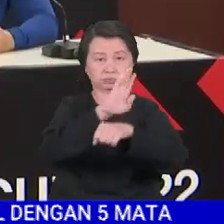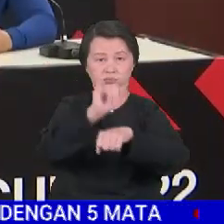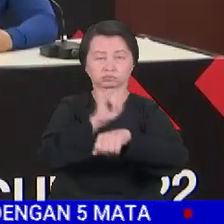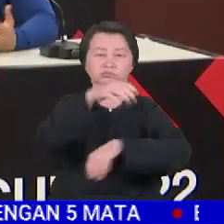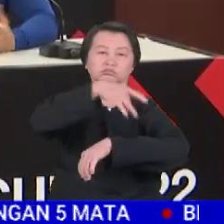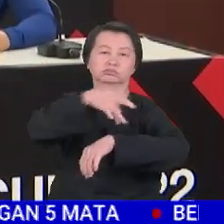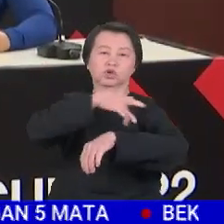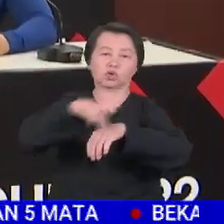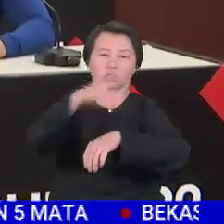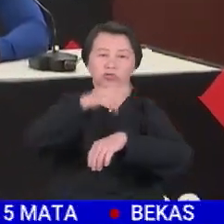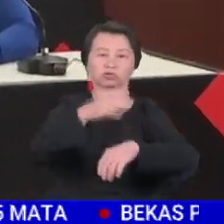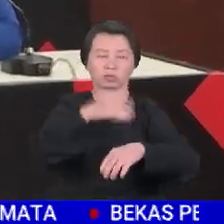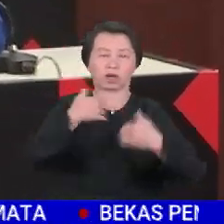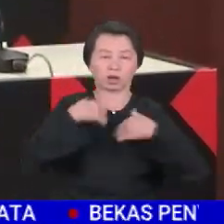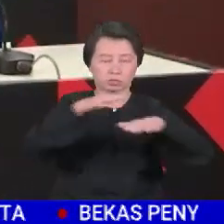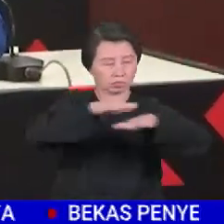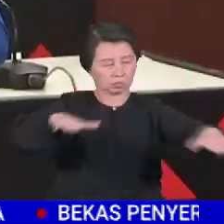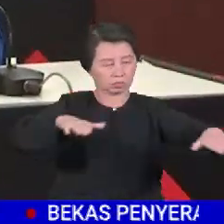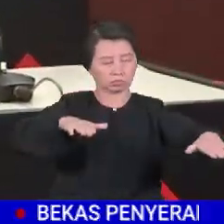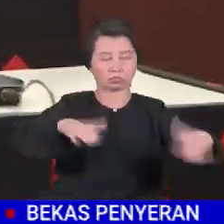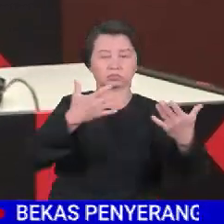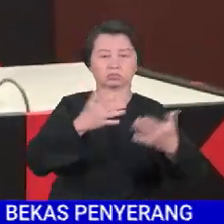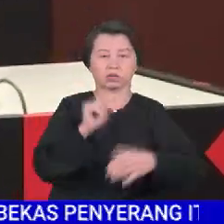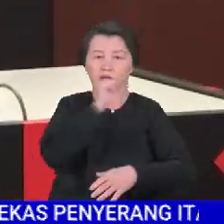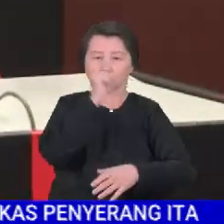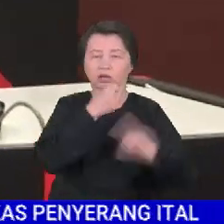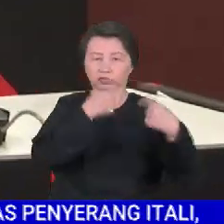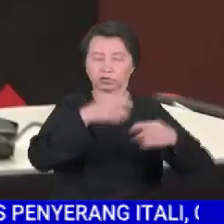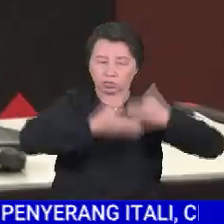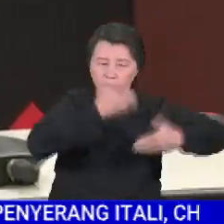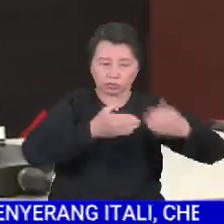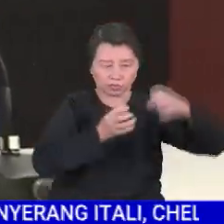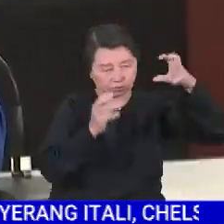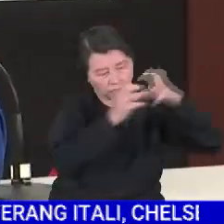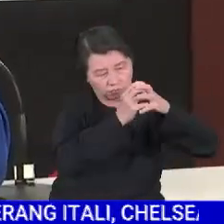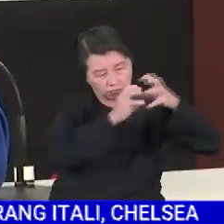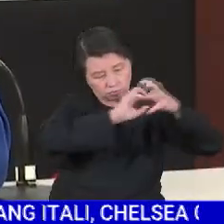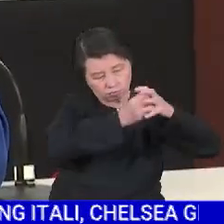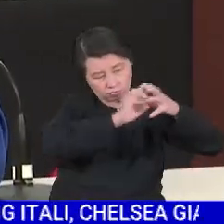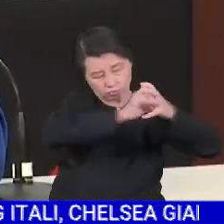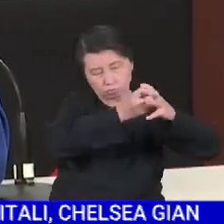dikosongkan kerana dihalang oleh struktur pentas konsert Jay Chow yang sedang dalam proses pemasangan.